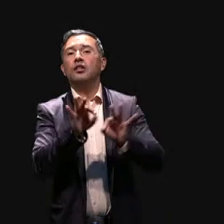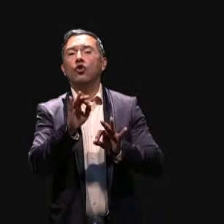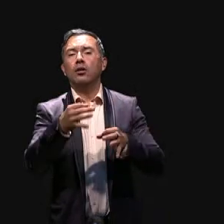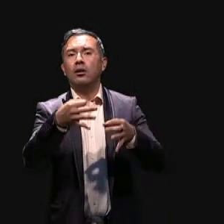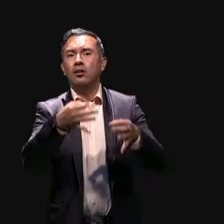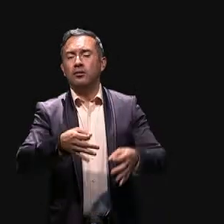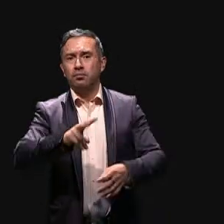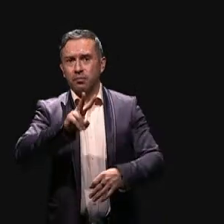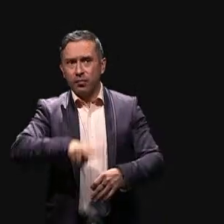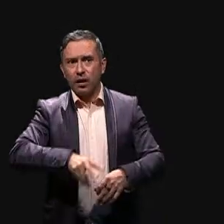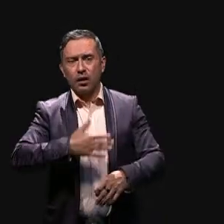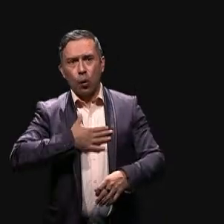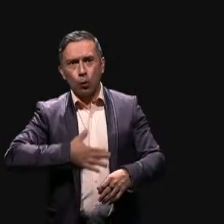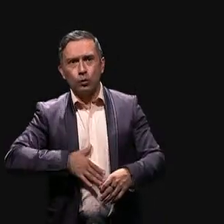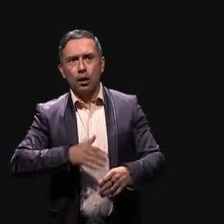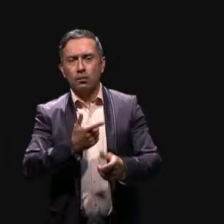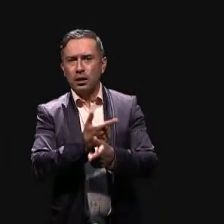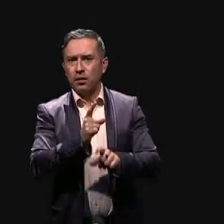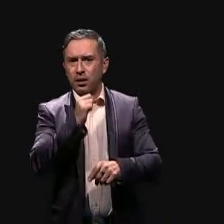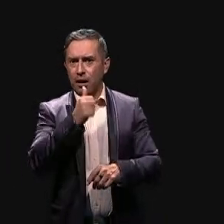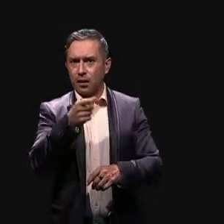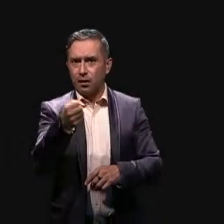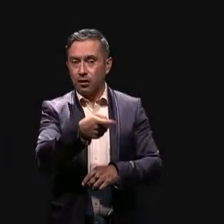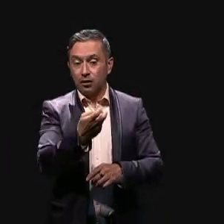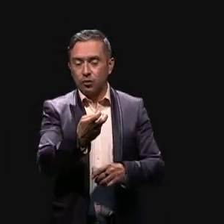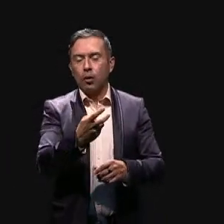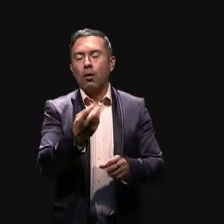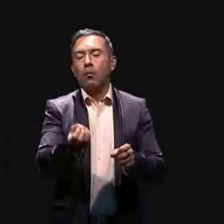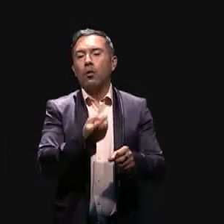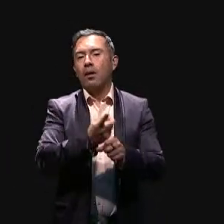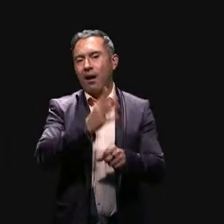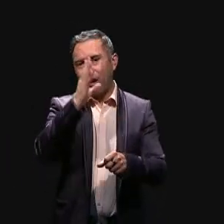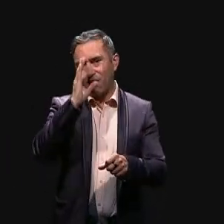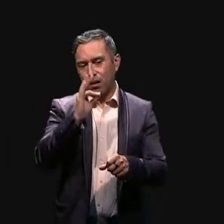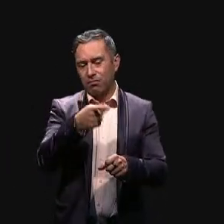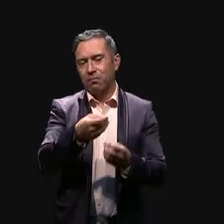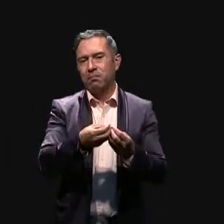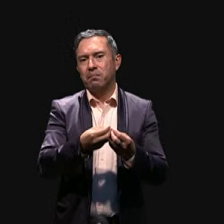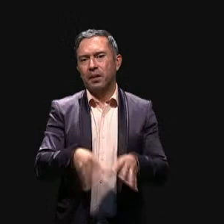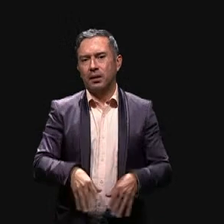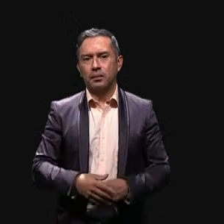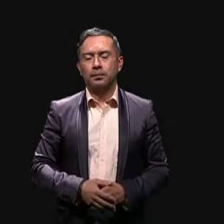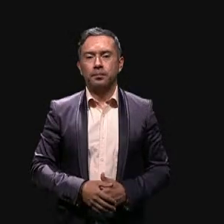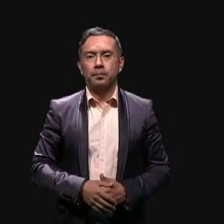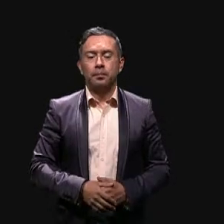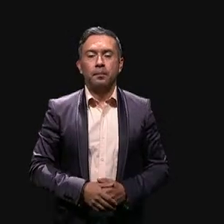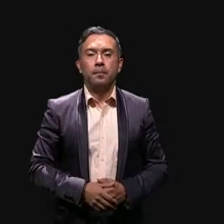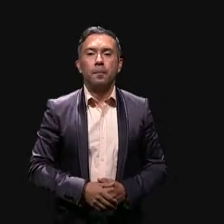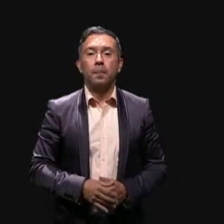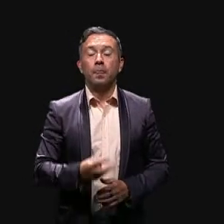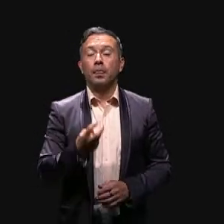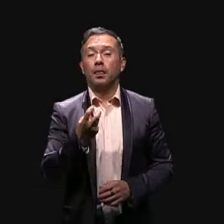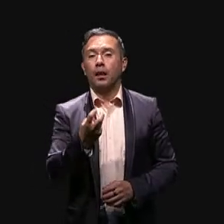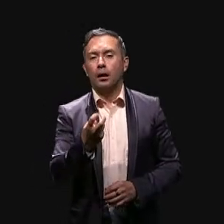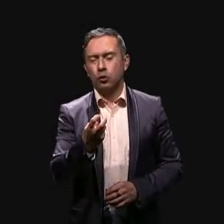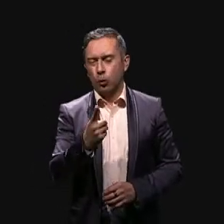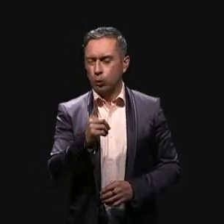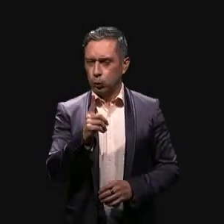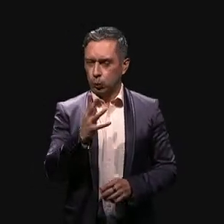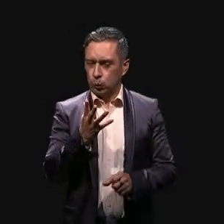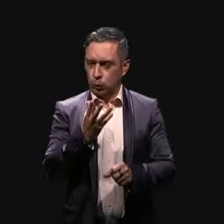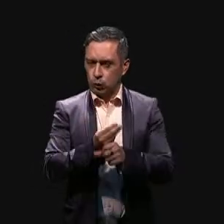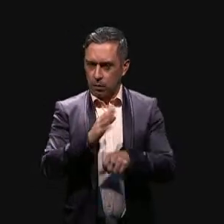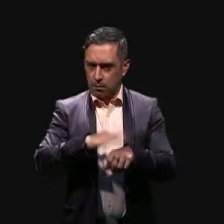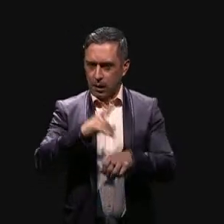opportunity. And that's one of the biggest challenges I think we face in this moment. And I'm just hopeful